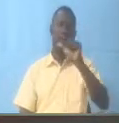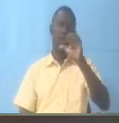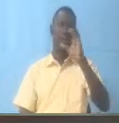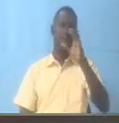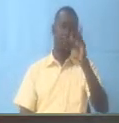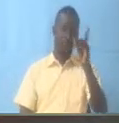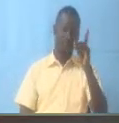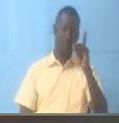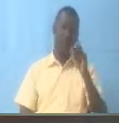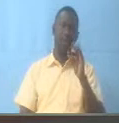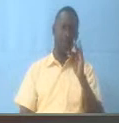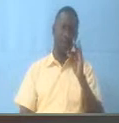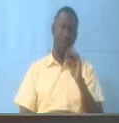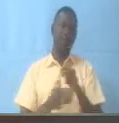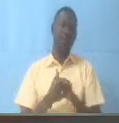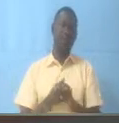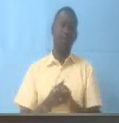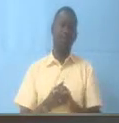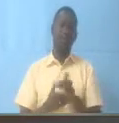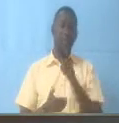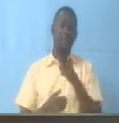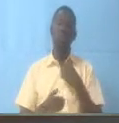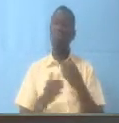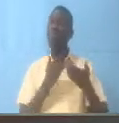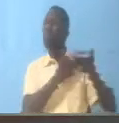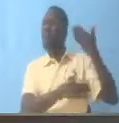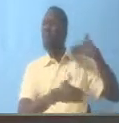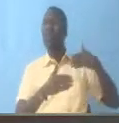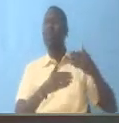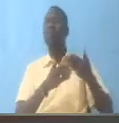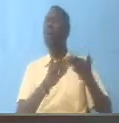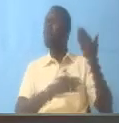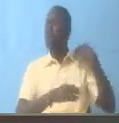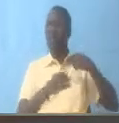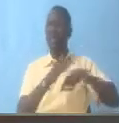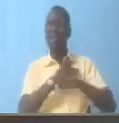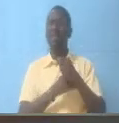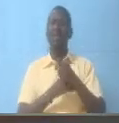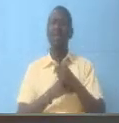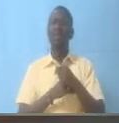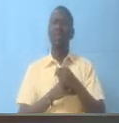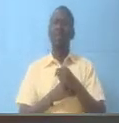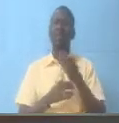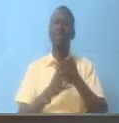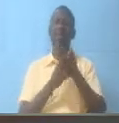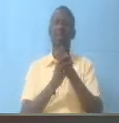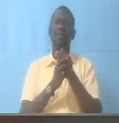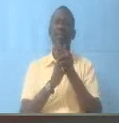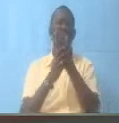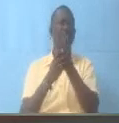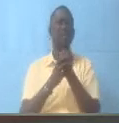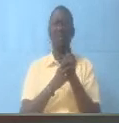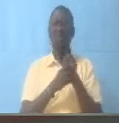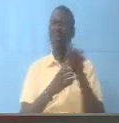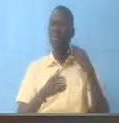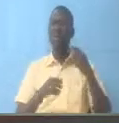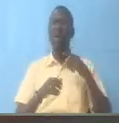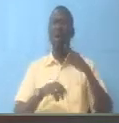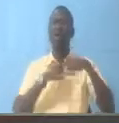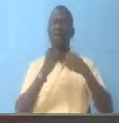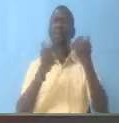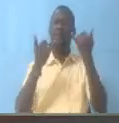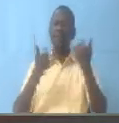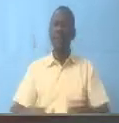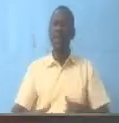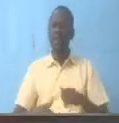back in 1981, I think, after the failed coup. ci Indemnity Act bi nag loi boobu du nekk man maa ko